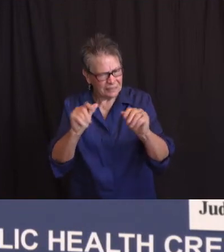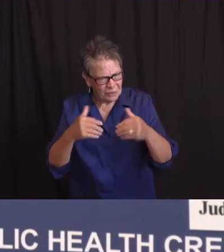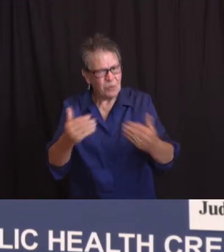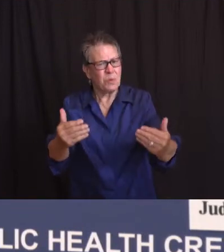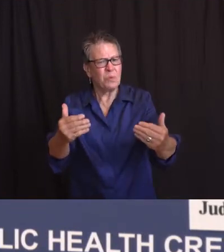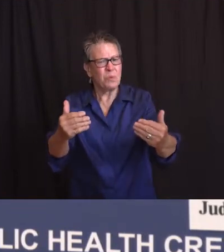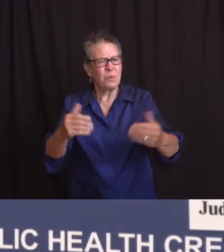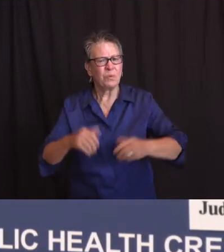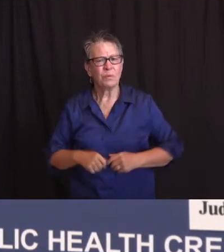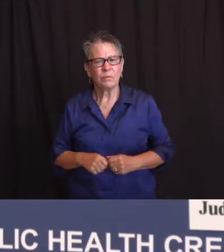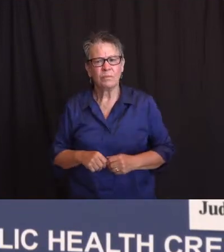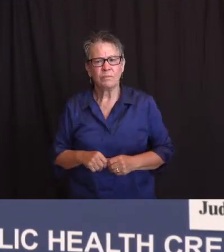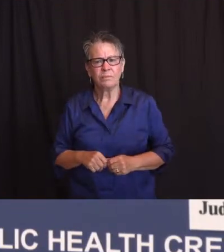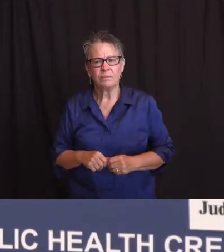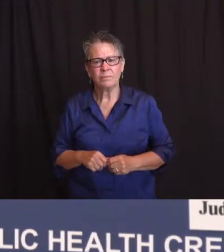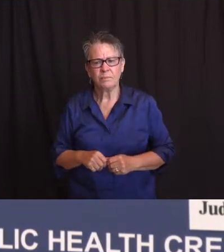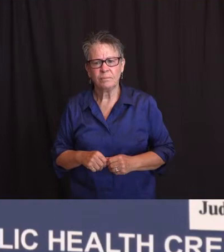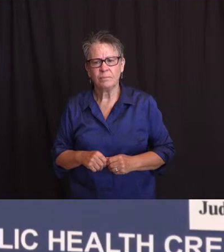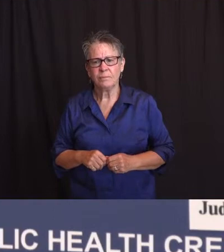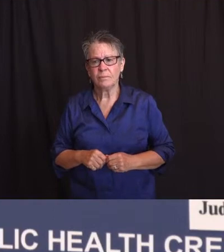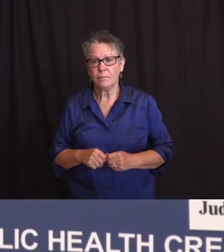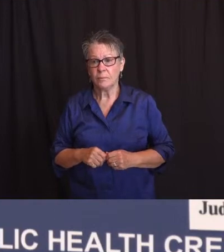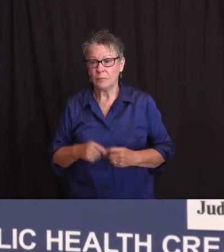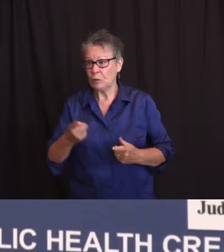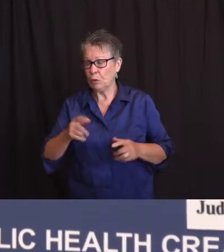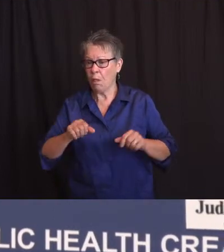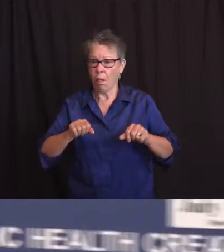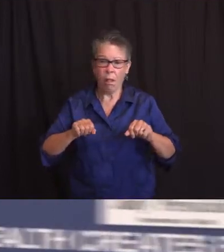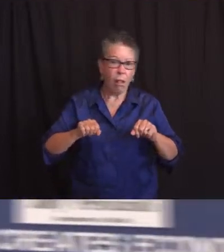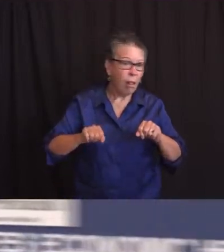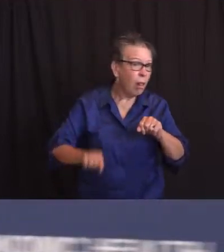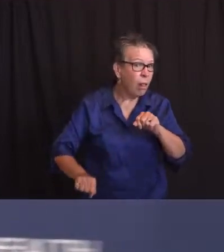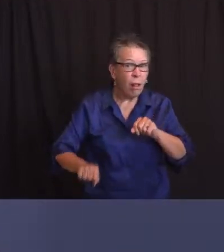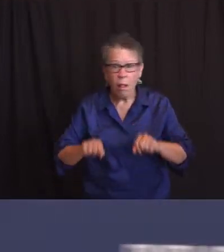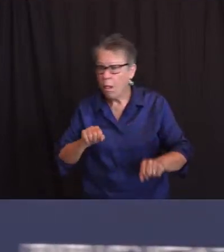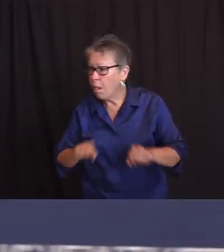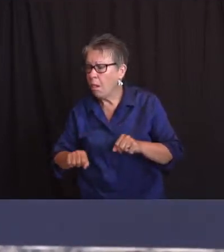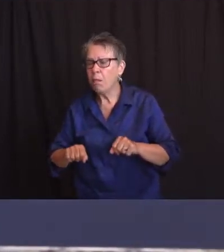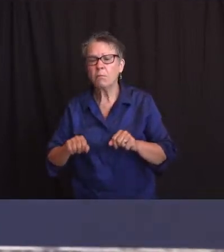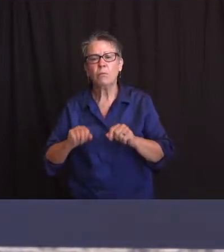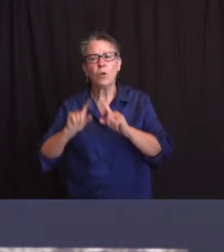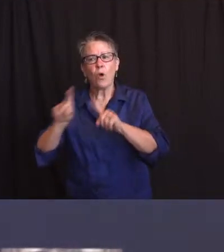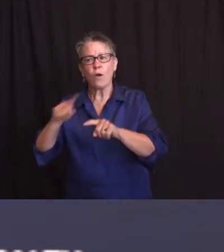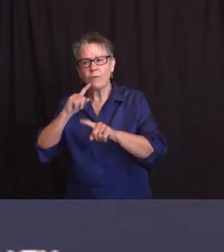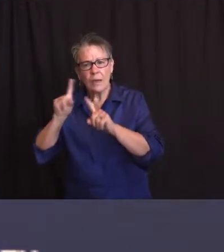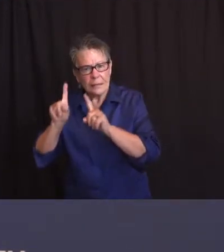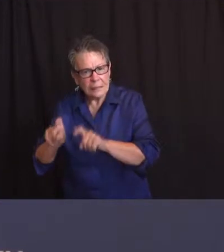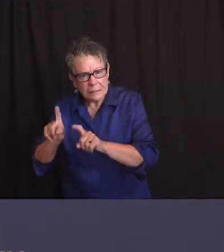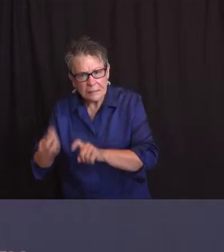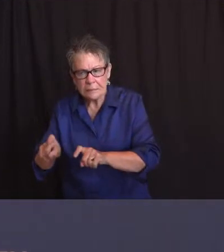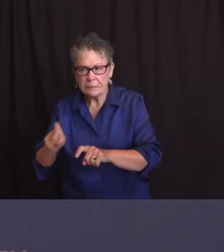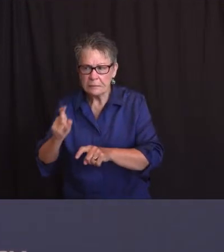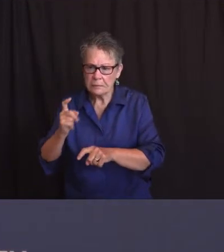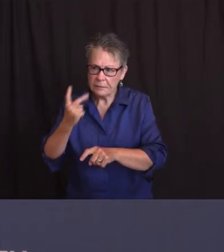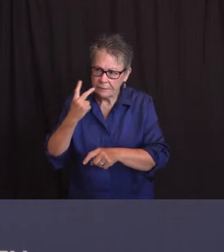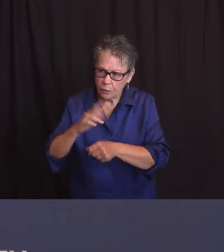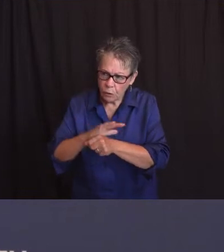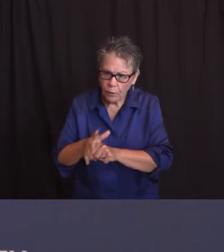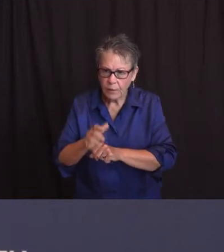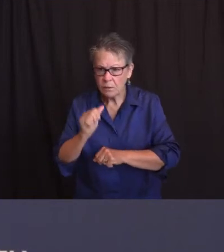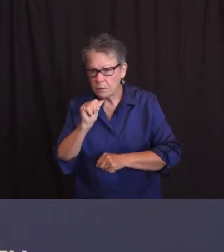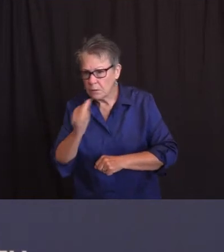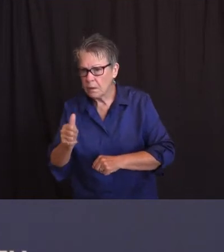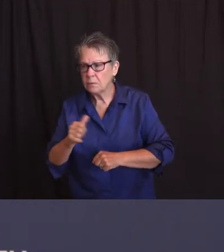sure, and protecting yourself as much as possible. Ed, thank you. That was a tour de force. I just want to add a couple of quick points as we break.